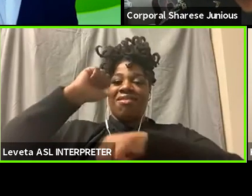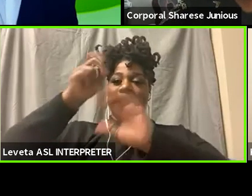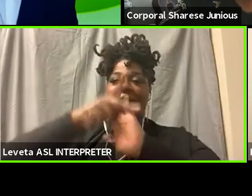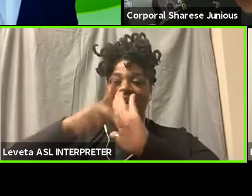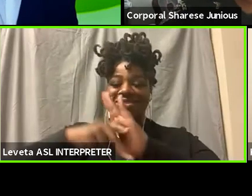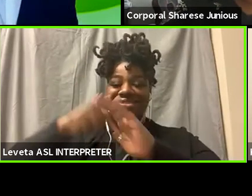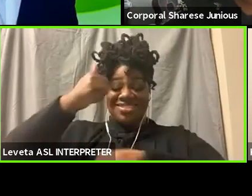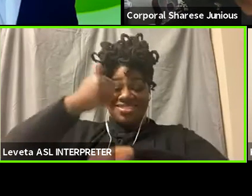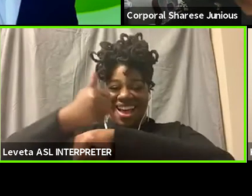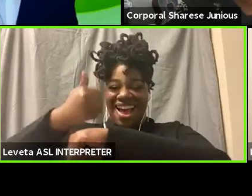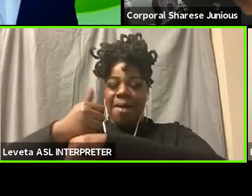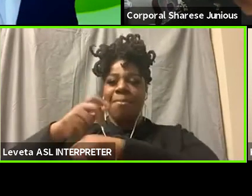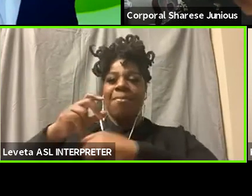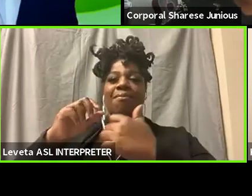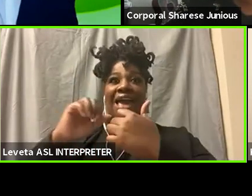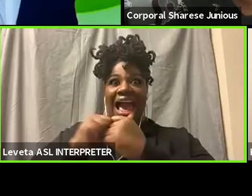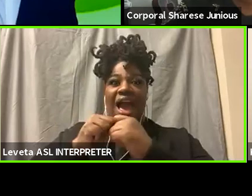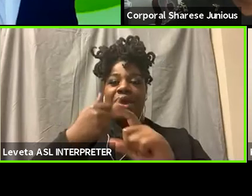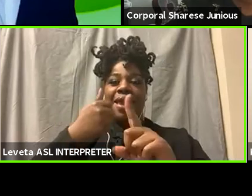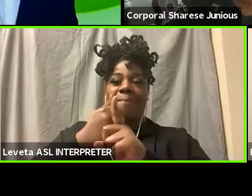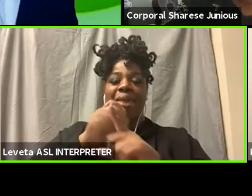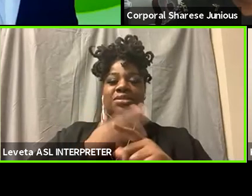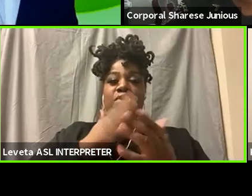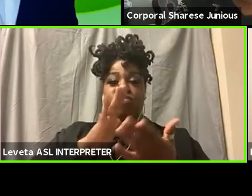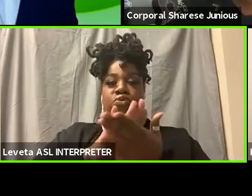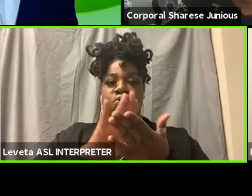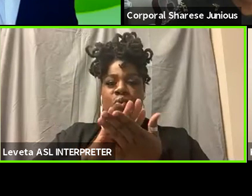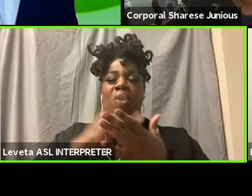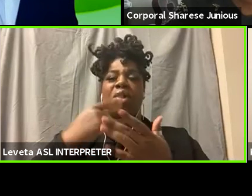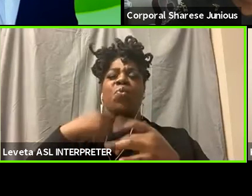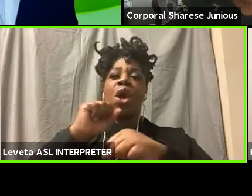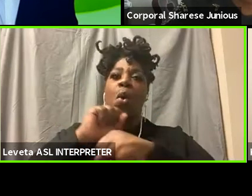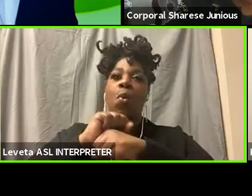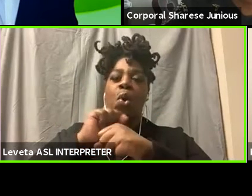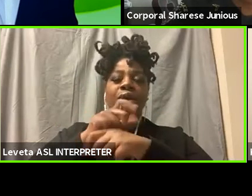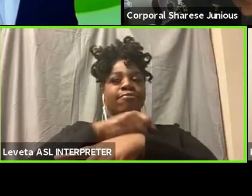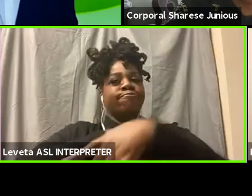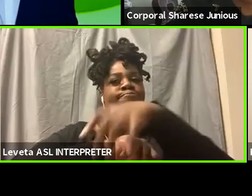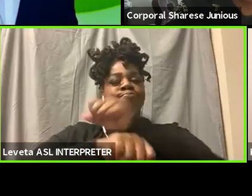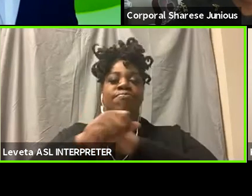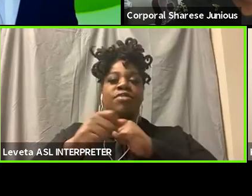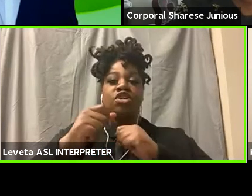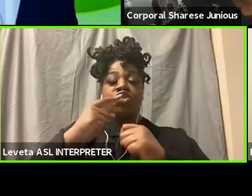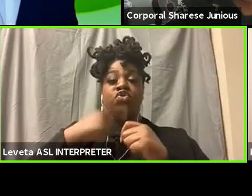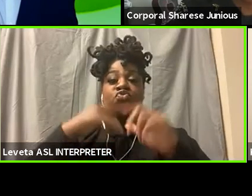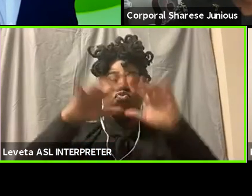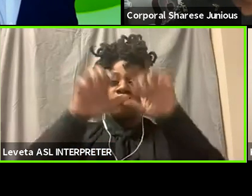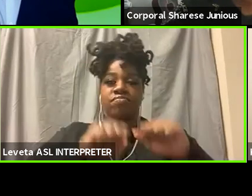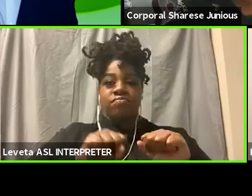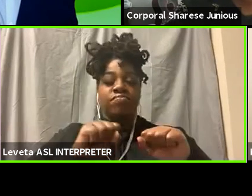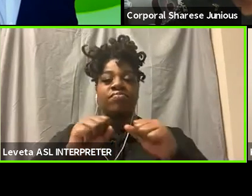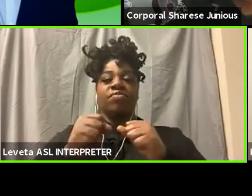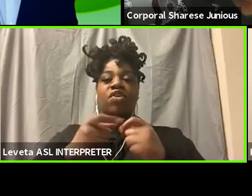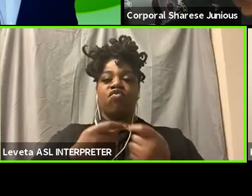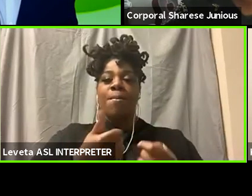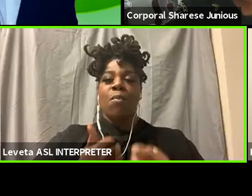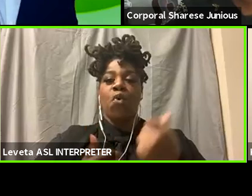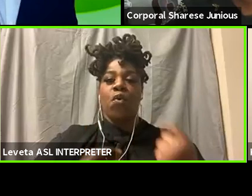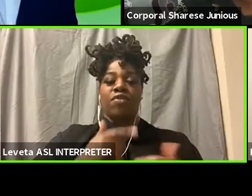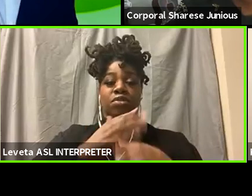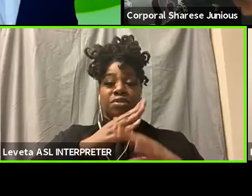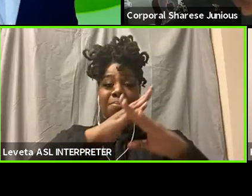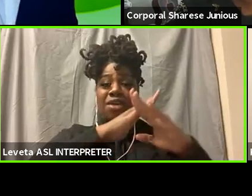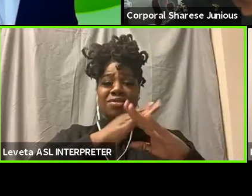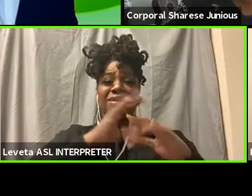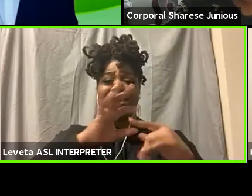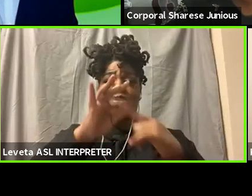students, particularly our students that are in low-income families. So I think you basically said